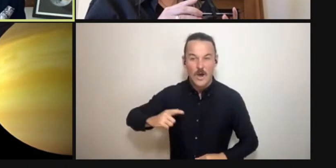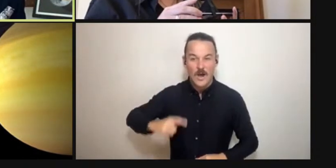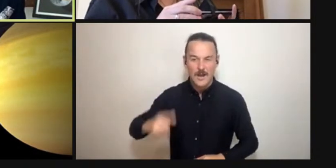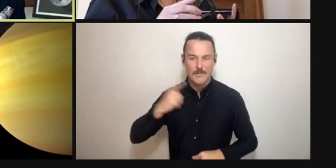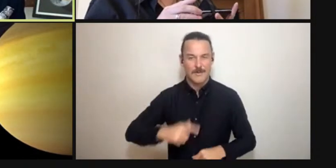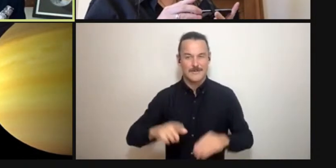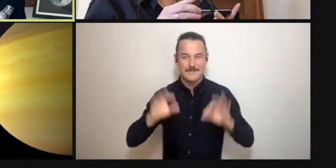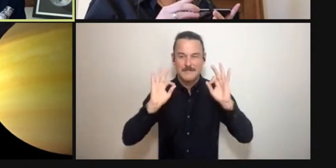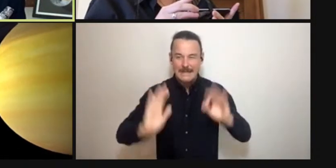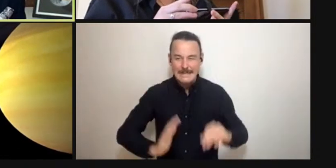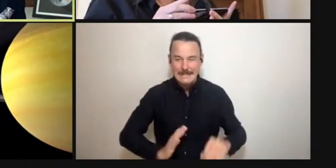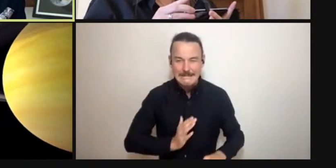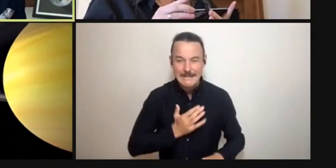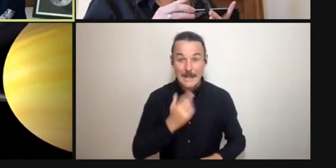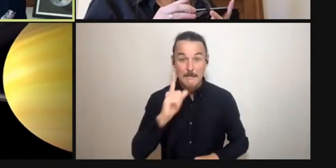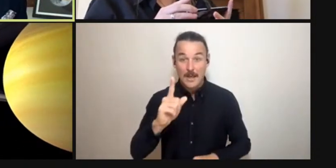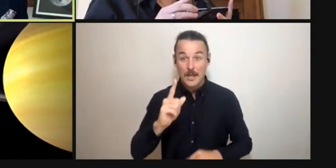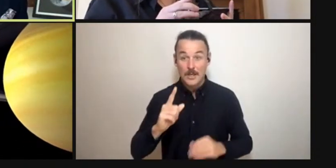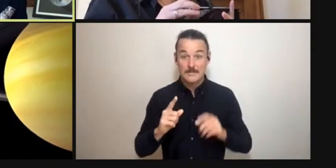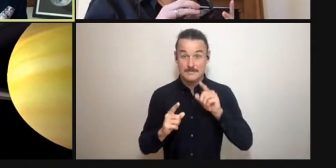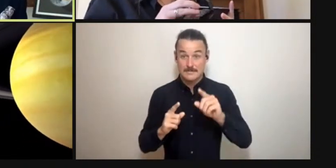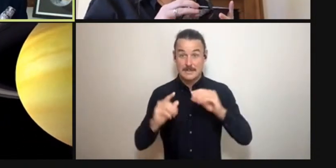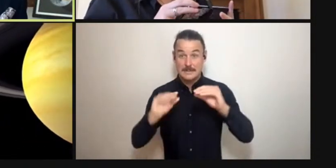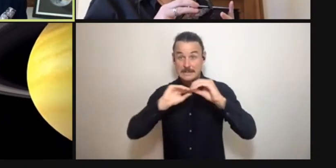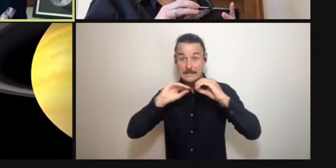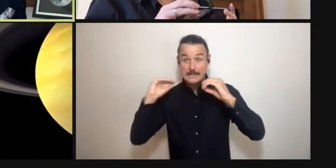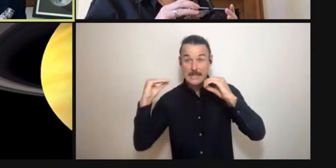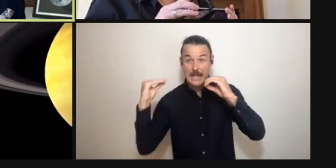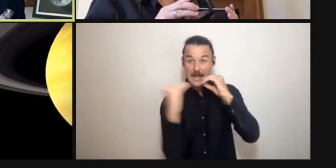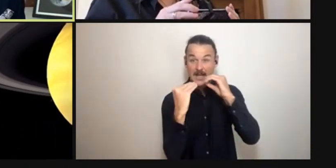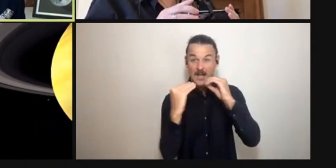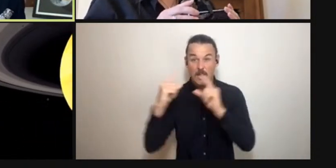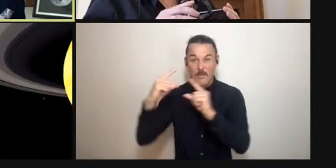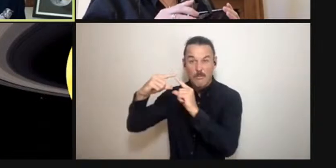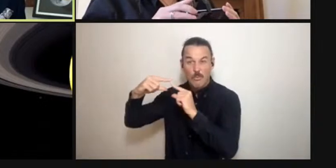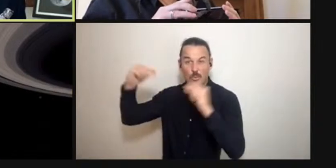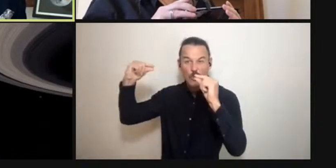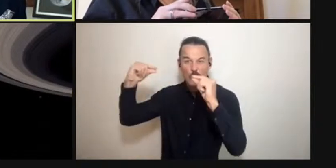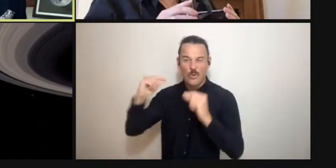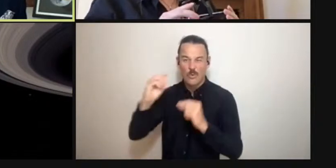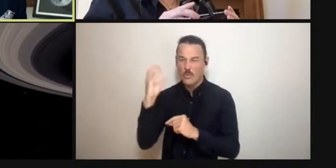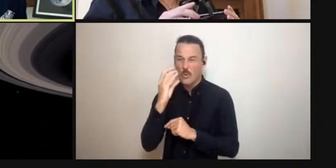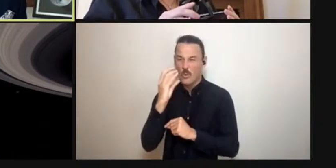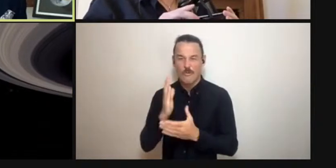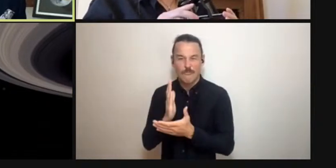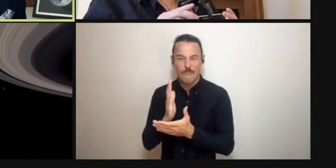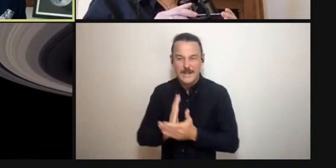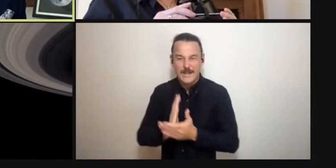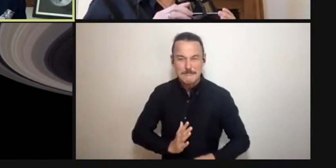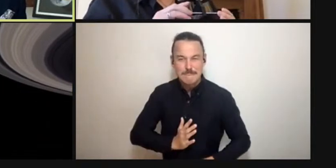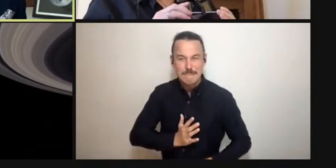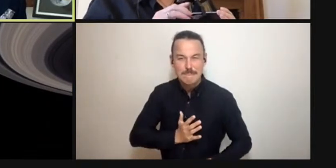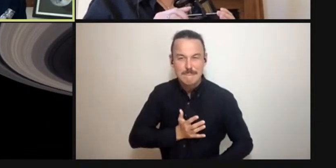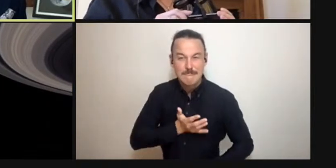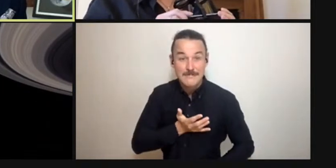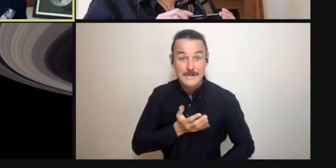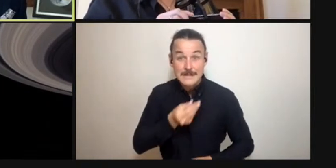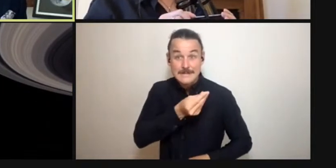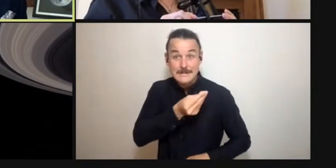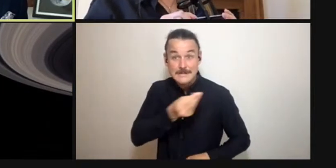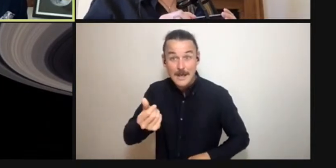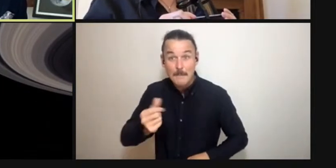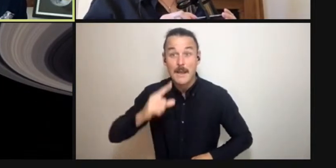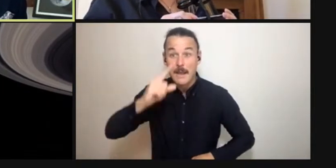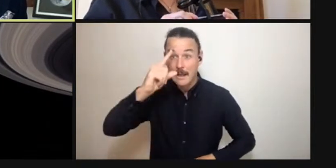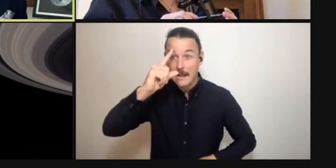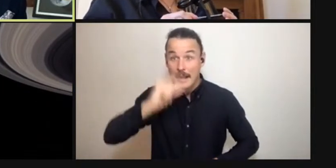the moons of Jupiter and Saturn, some of them have the potential for life. We've now recently discovered liquid water under thick